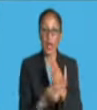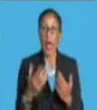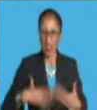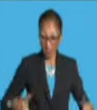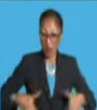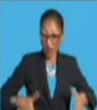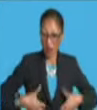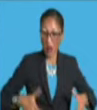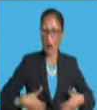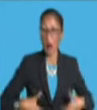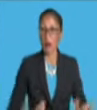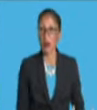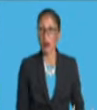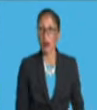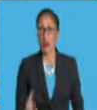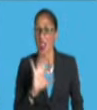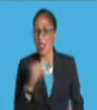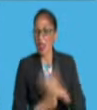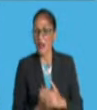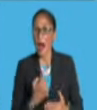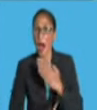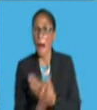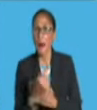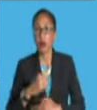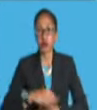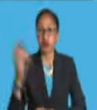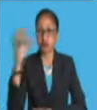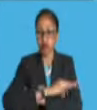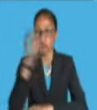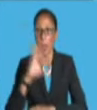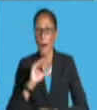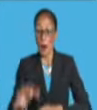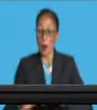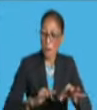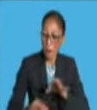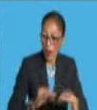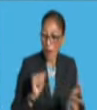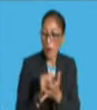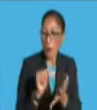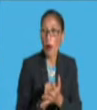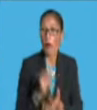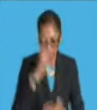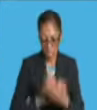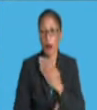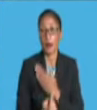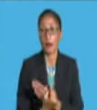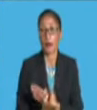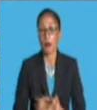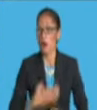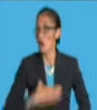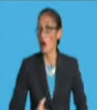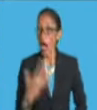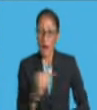now. It may not happen overnight, but with proper forward planning and perseverance, we can do even more. We